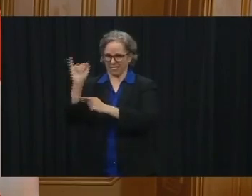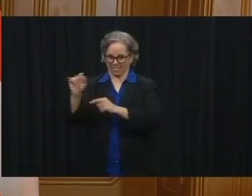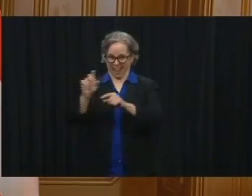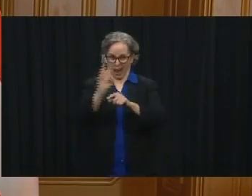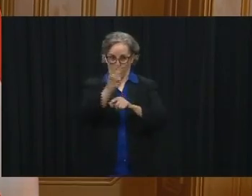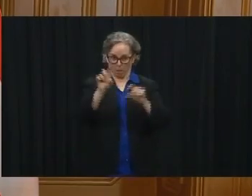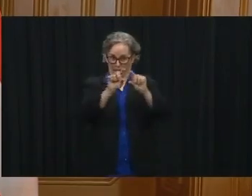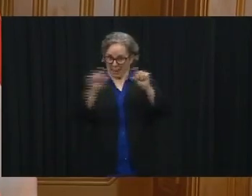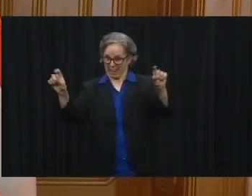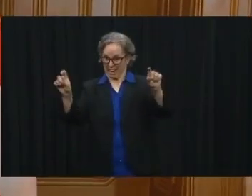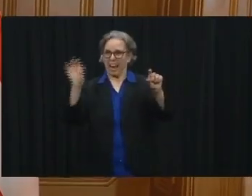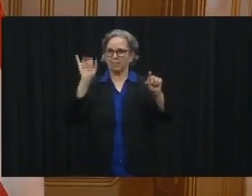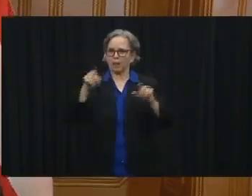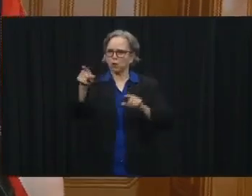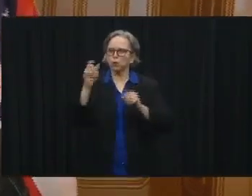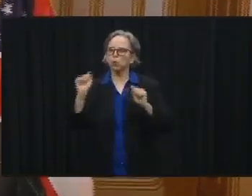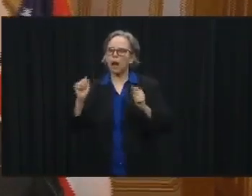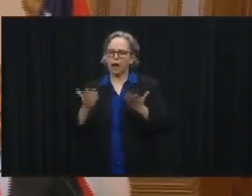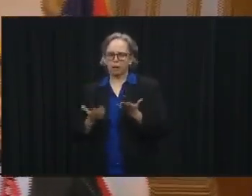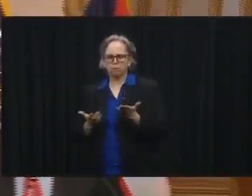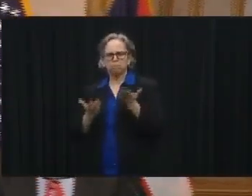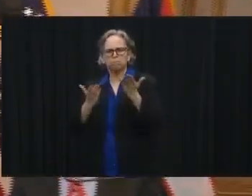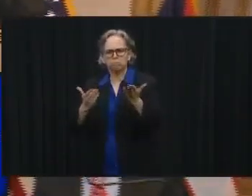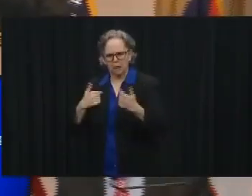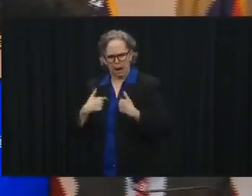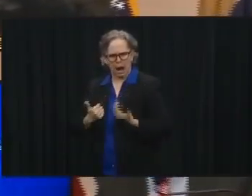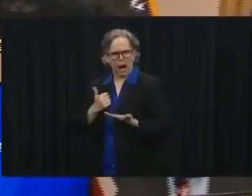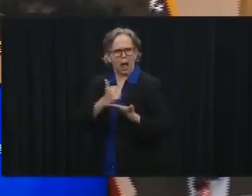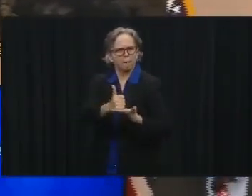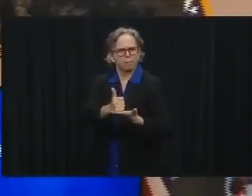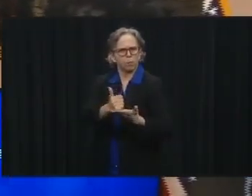Dr. Acton. Thank you.